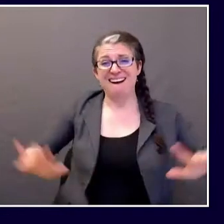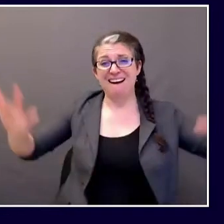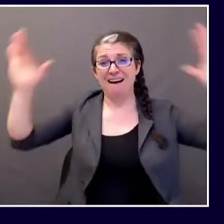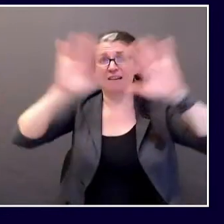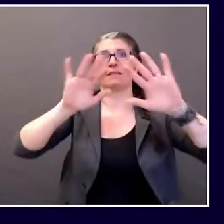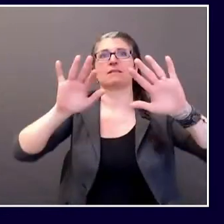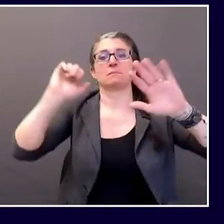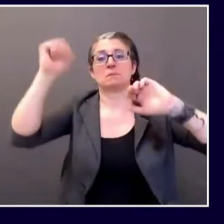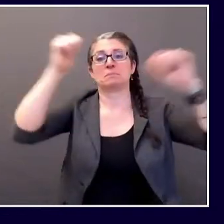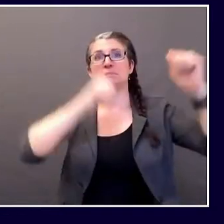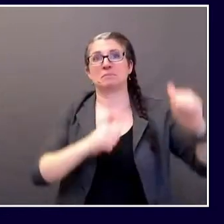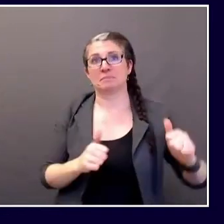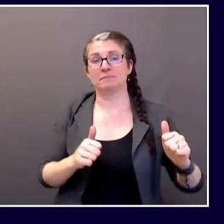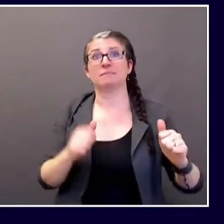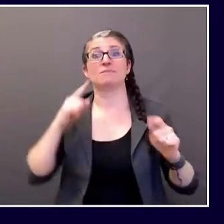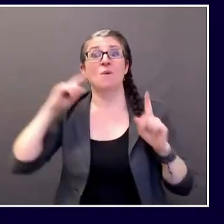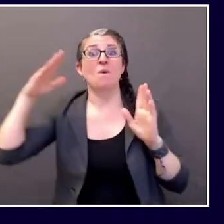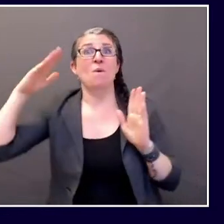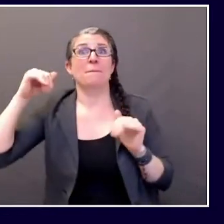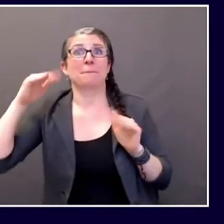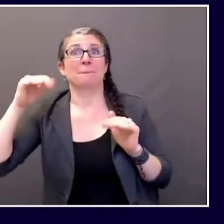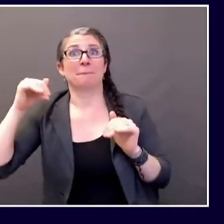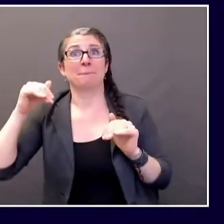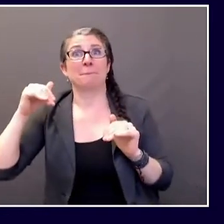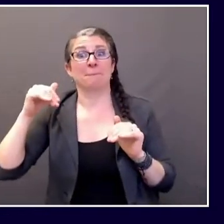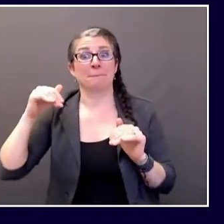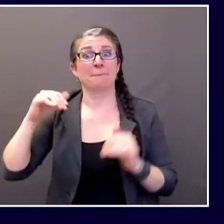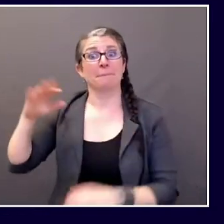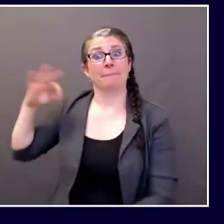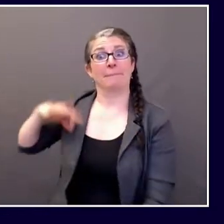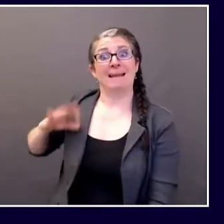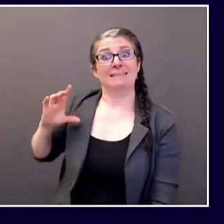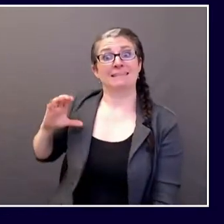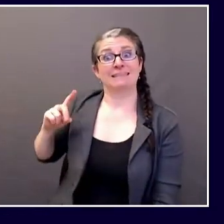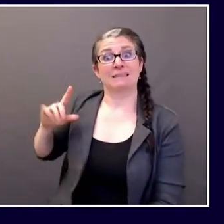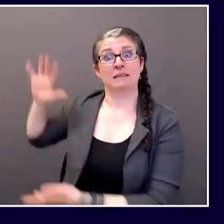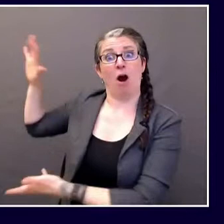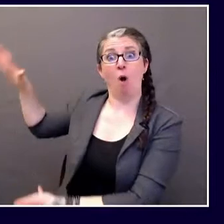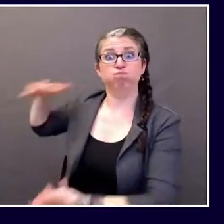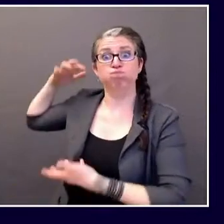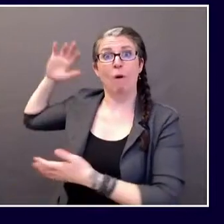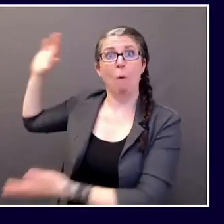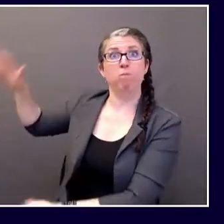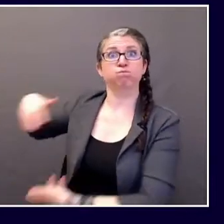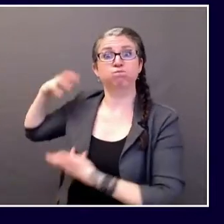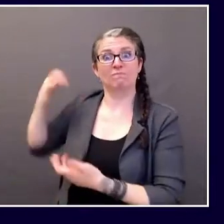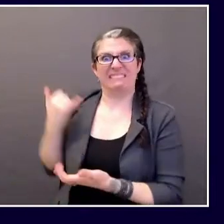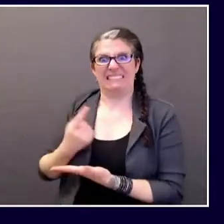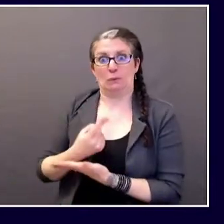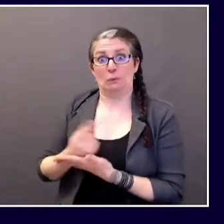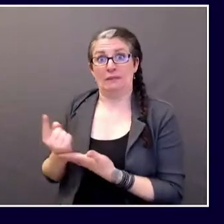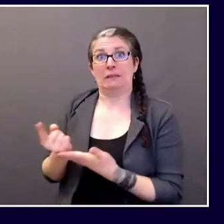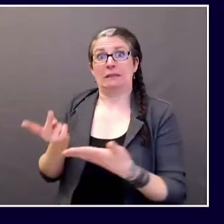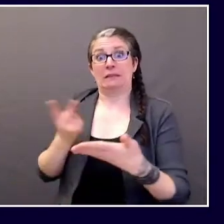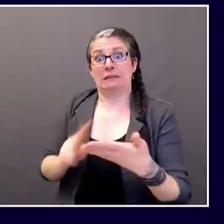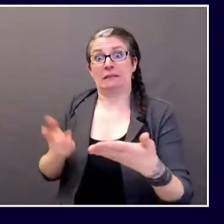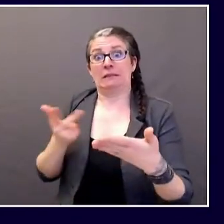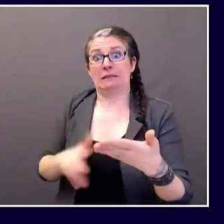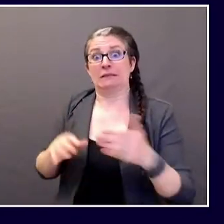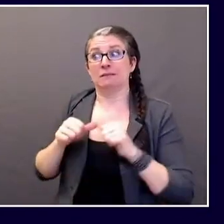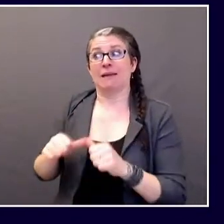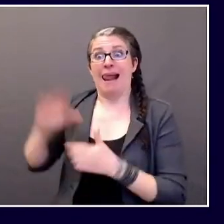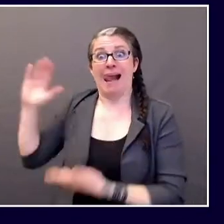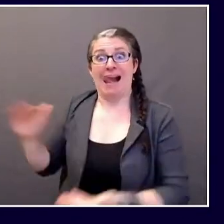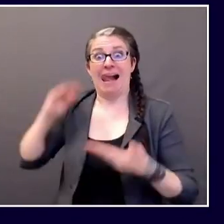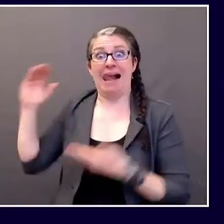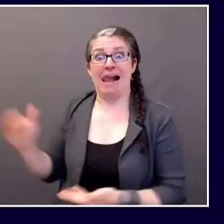the J&J vaccine this week, and we're working to see what that supply looks like for subsequent weeks. At the same time, as I noted a moment ago,